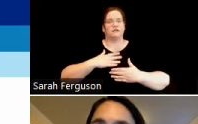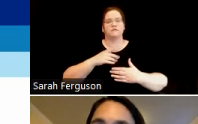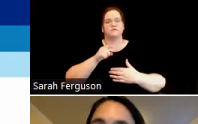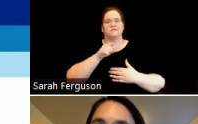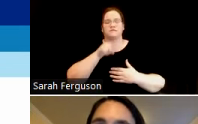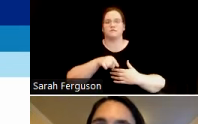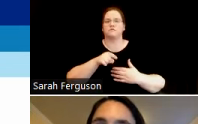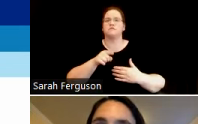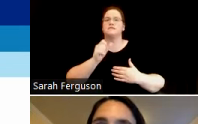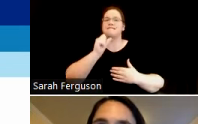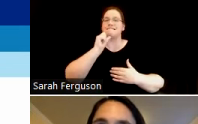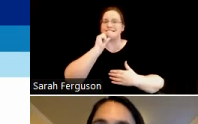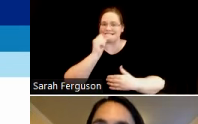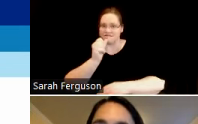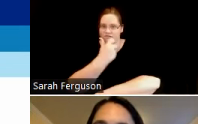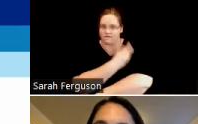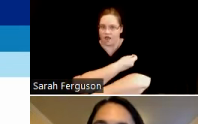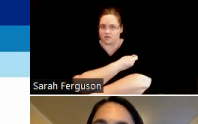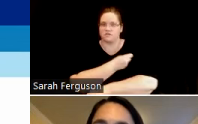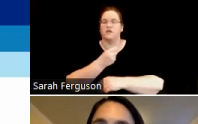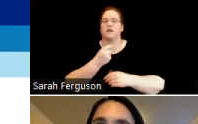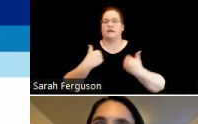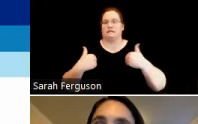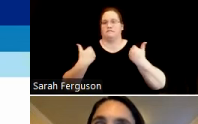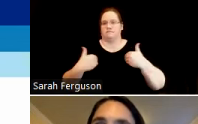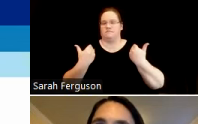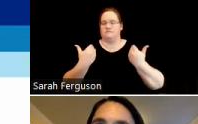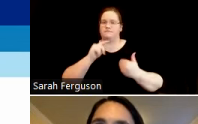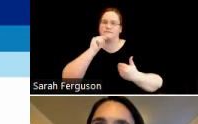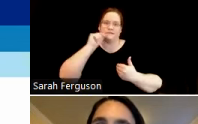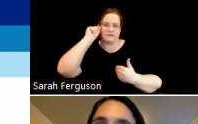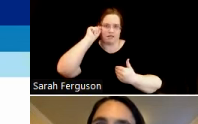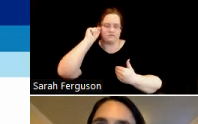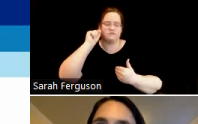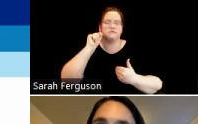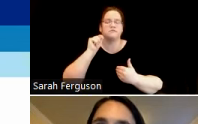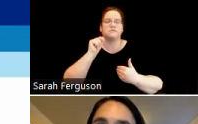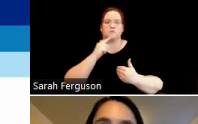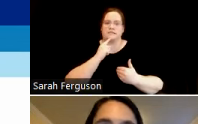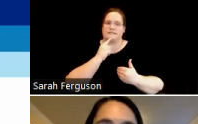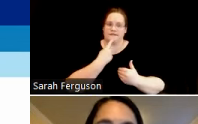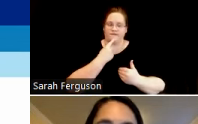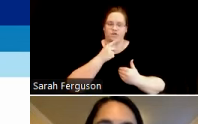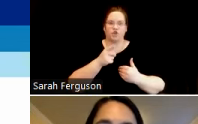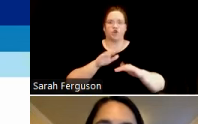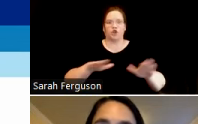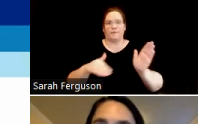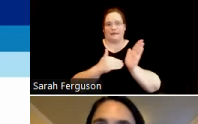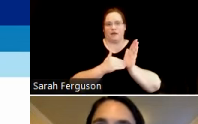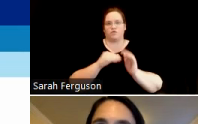adolescents that we've seen this type of severe pediatric COVID pneumonia.